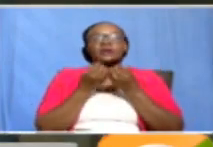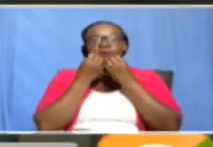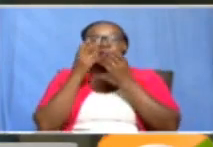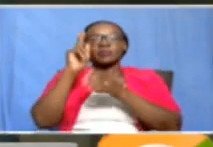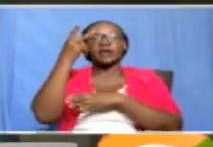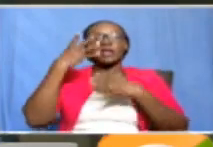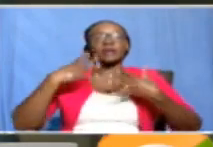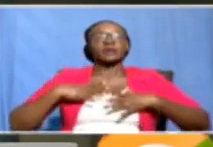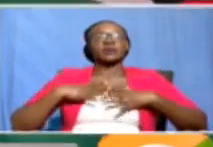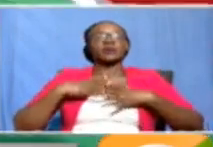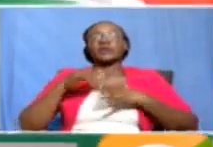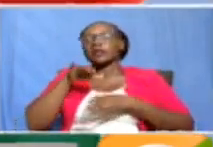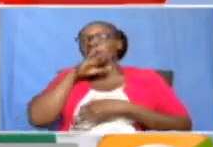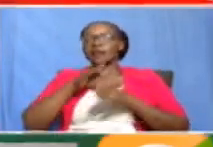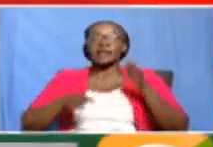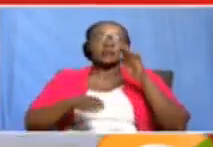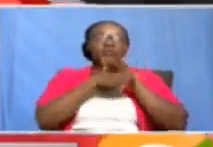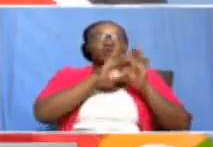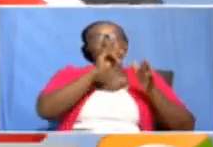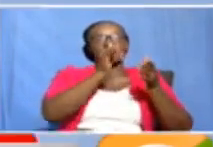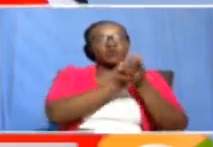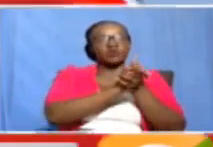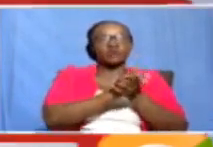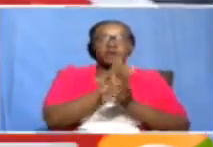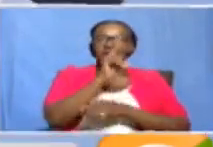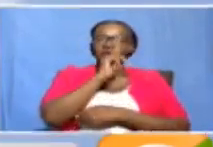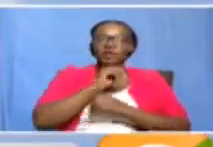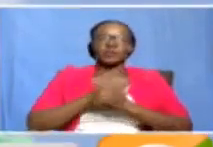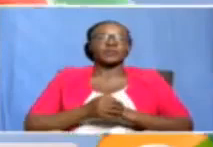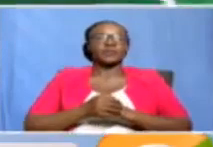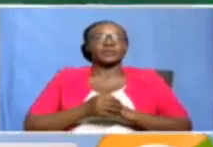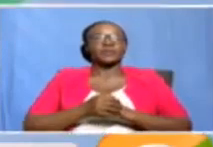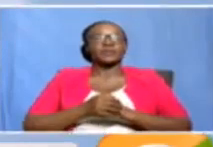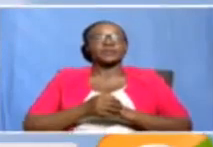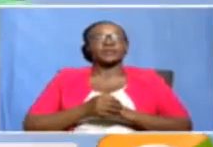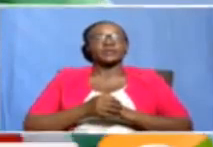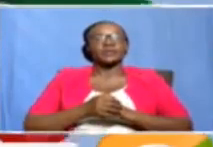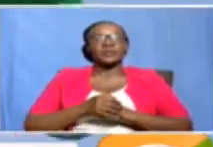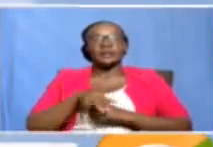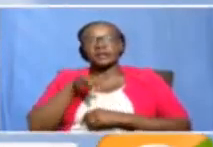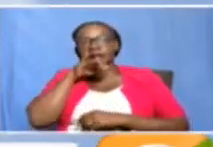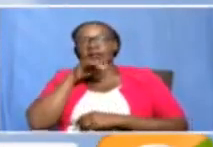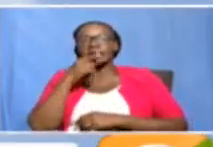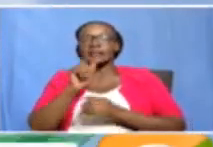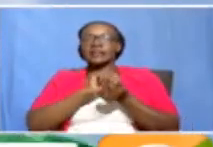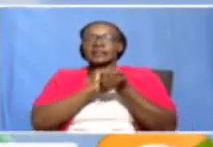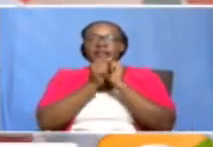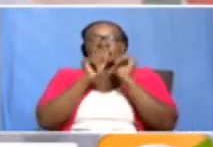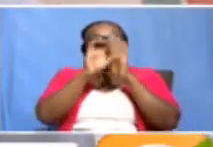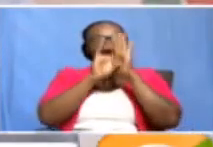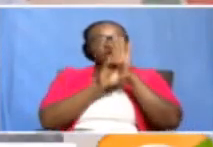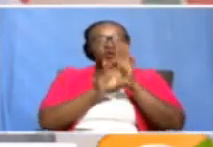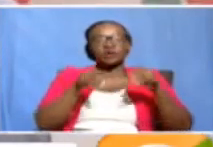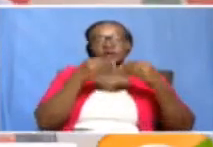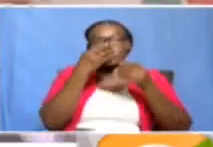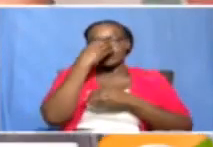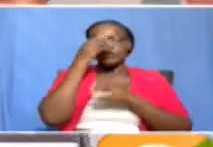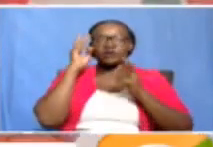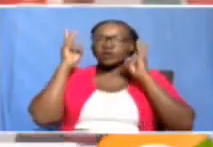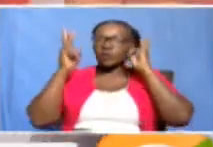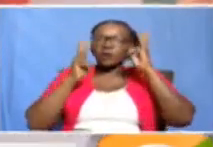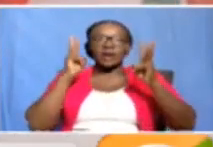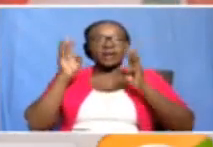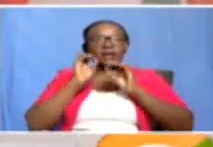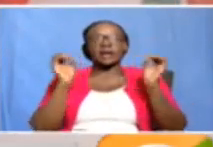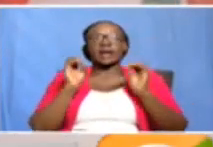Raila anamfukuza Jubilee. Raila saying calls for a change of the constitution should not worry the deputy president. Iyo kadaraja tunajenga pamoja